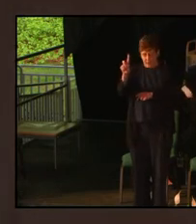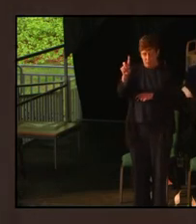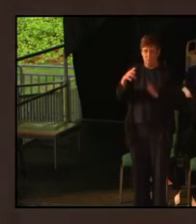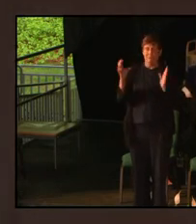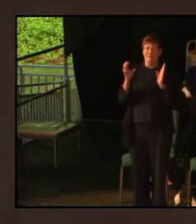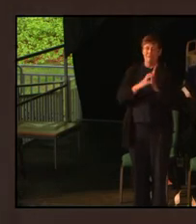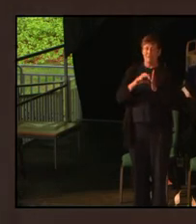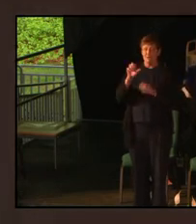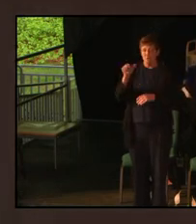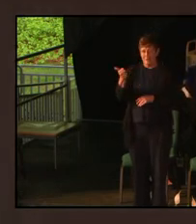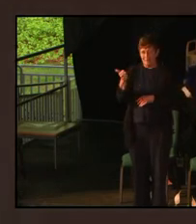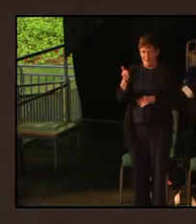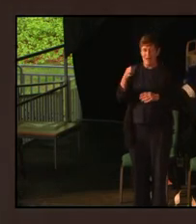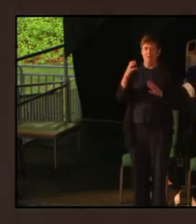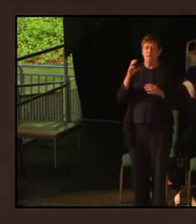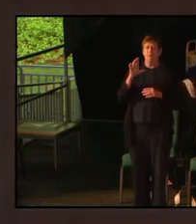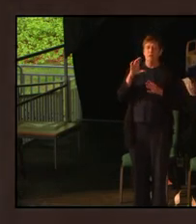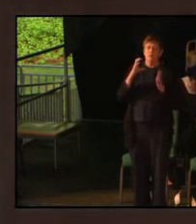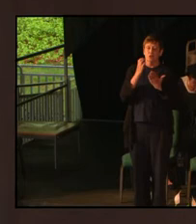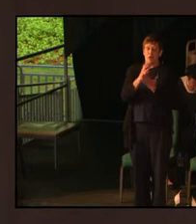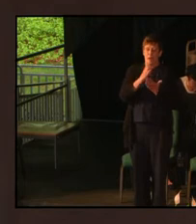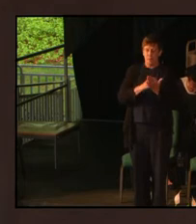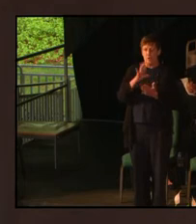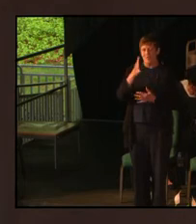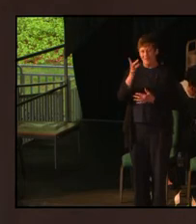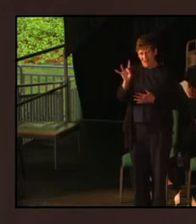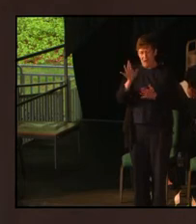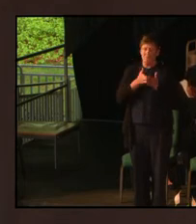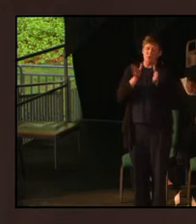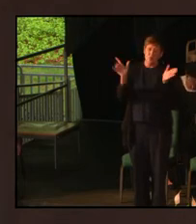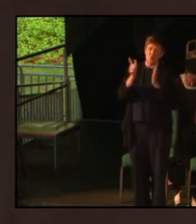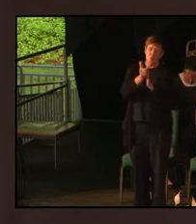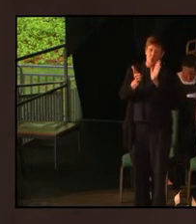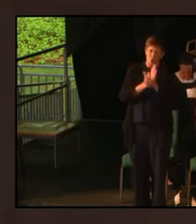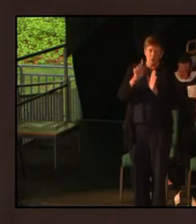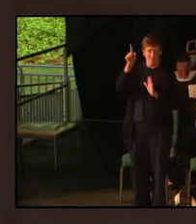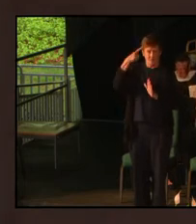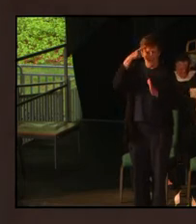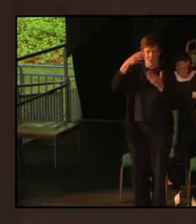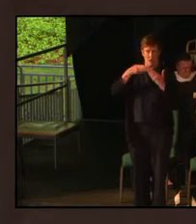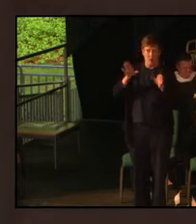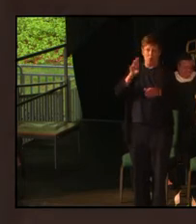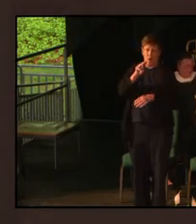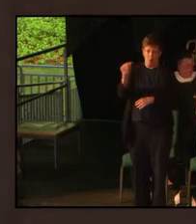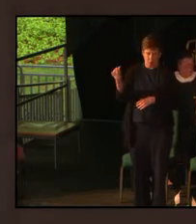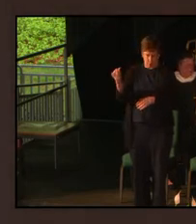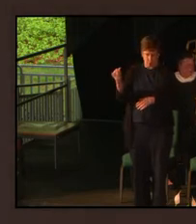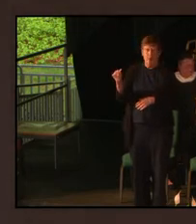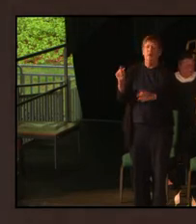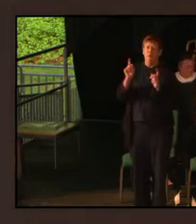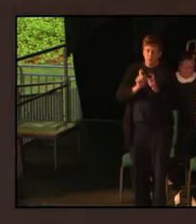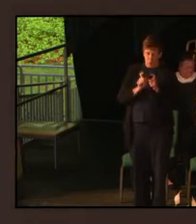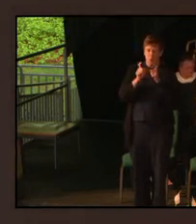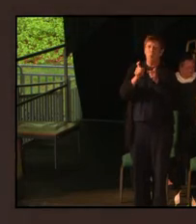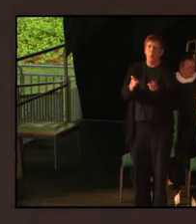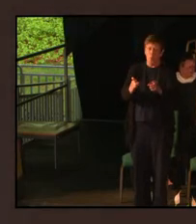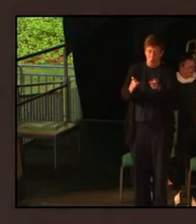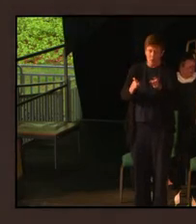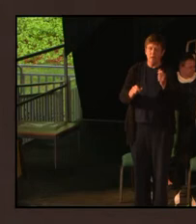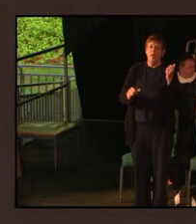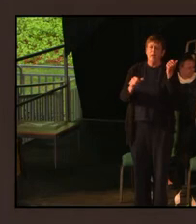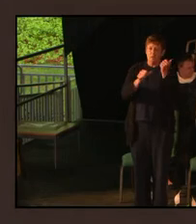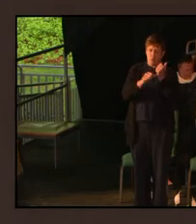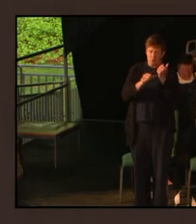10, Chapter 15A of the General Laws of the Commonwealth, to award the Associates in